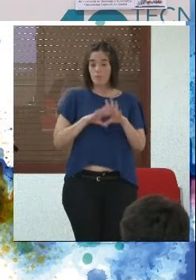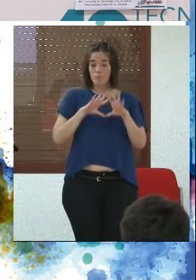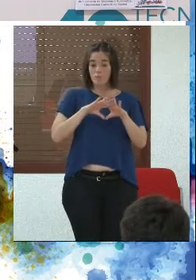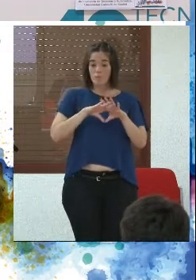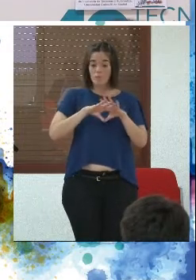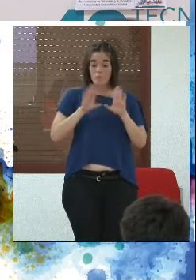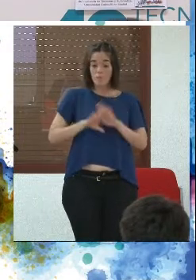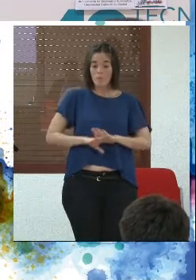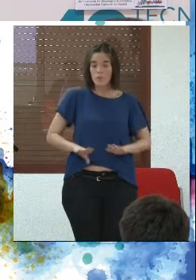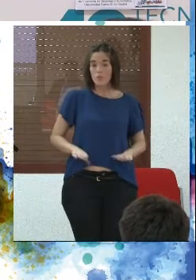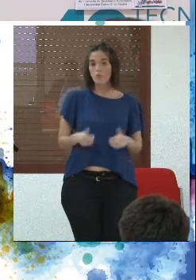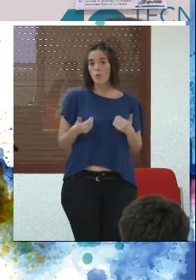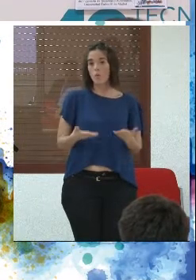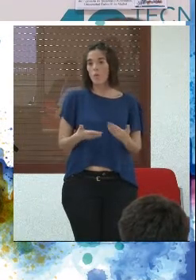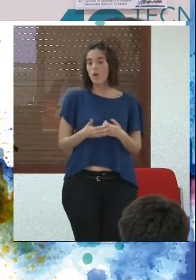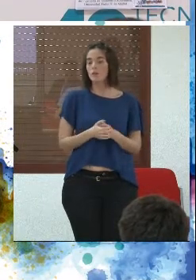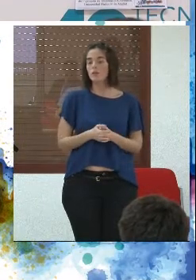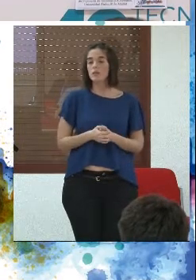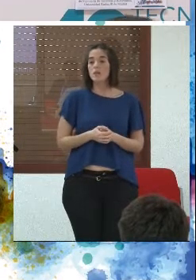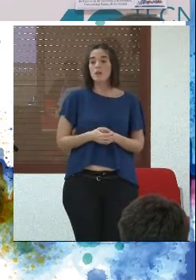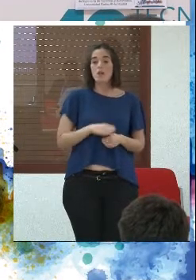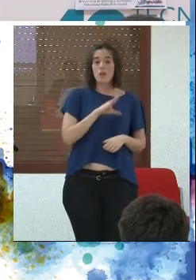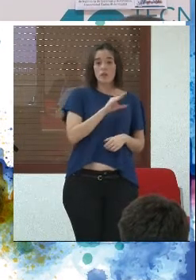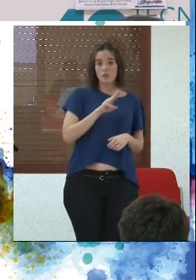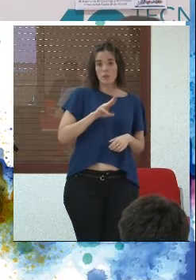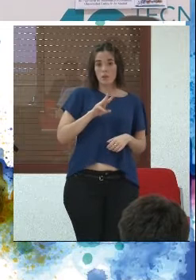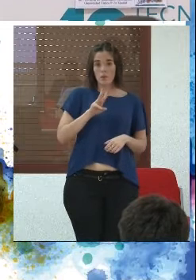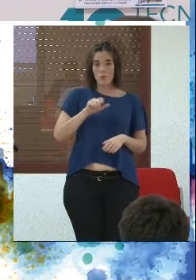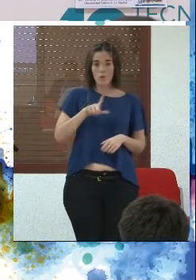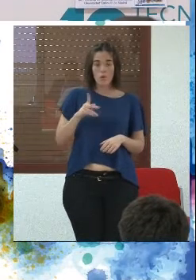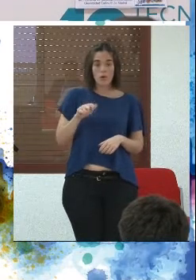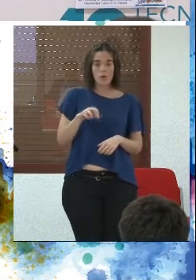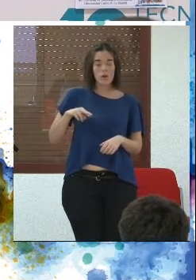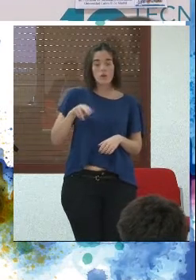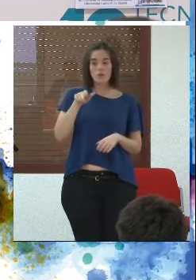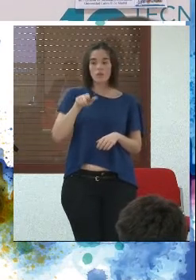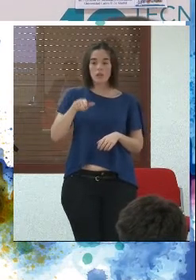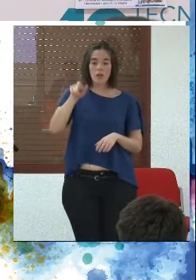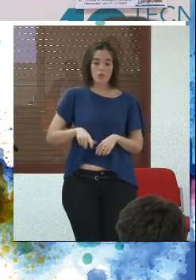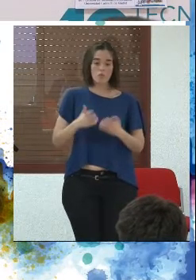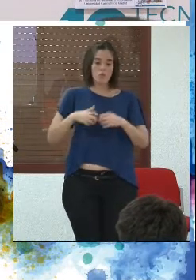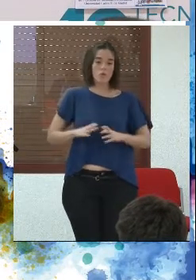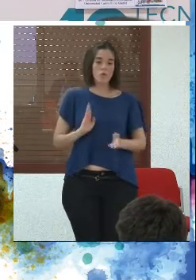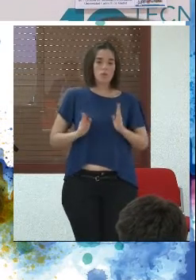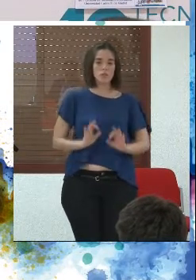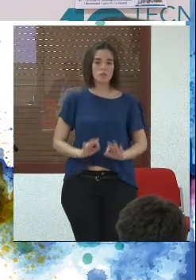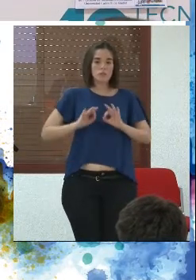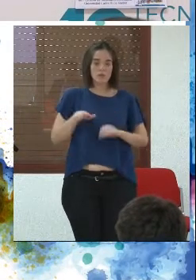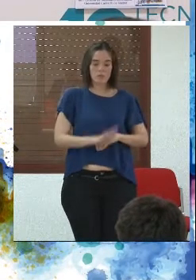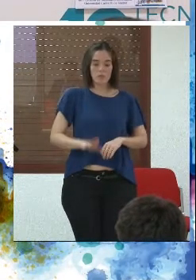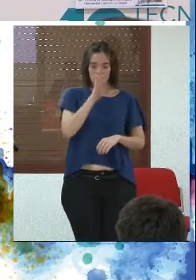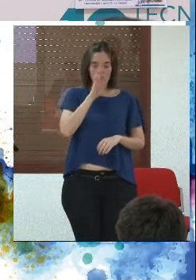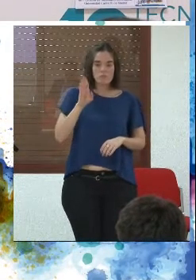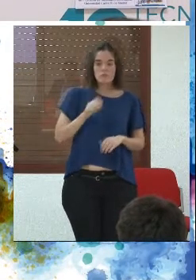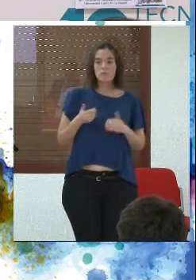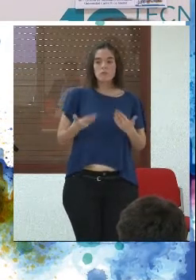As a conclusion, we can say that CP Walker is a robot for the rehabilitation for children with